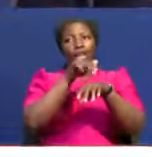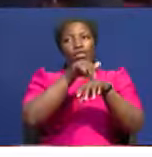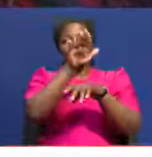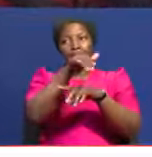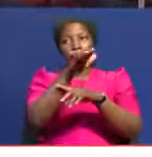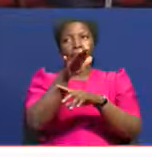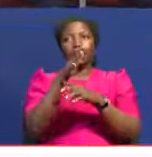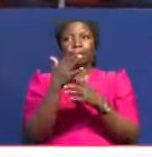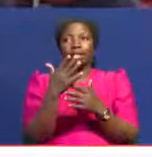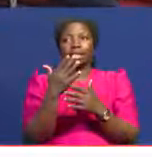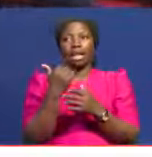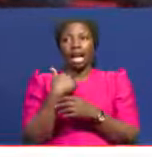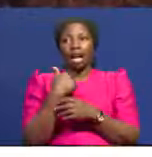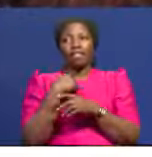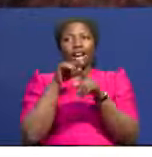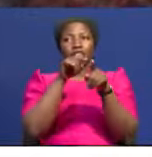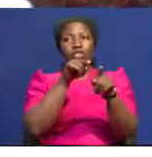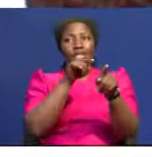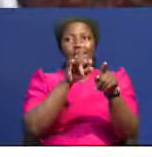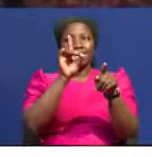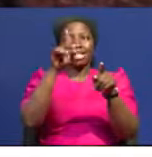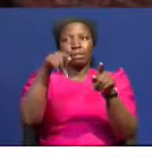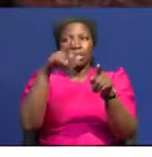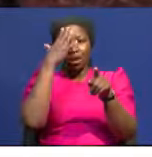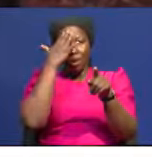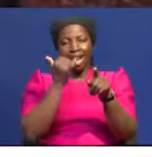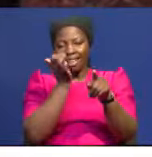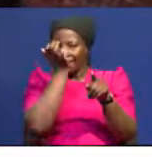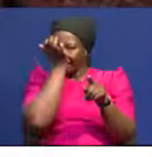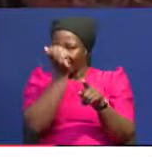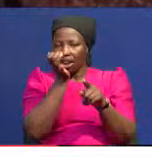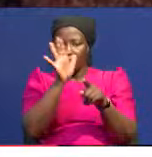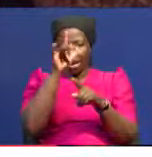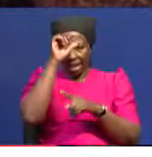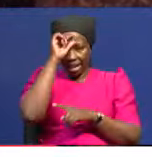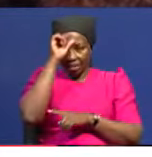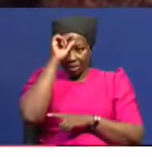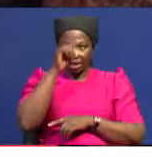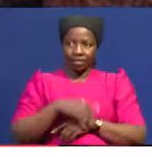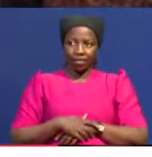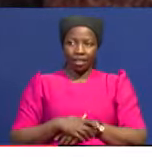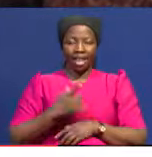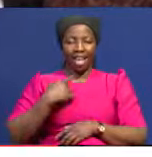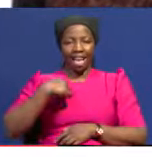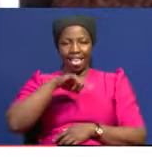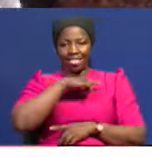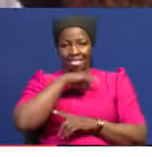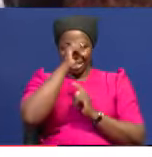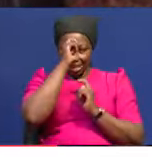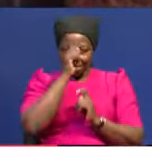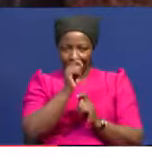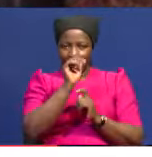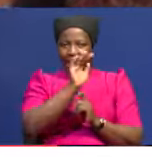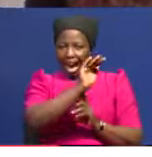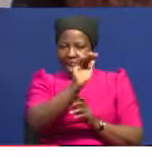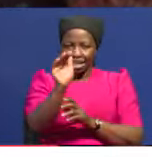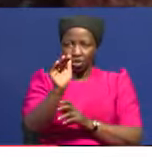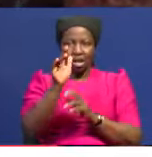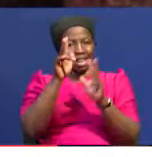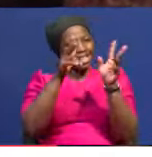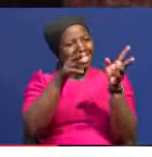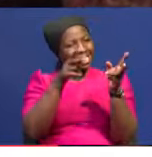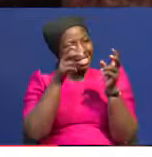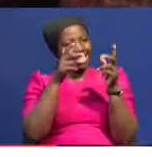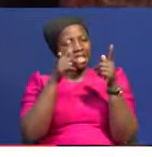DP of undermining his government. We respectfully ask of you, listen to the ground, but